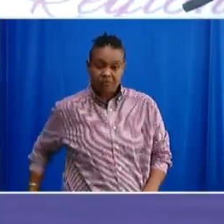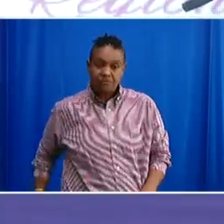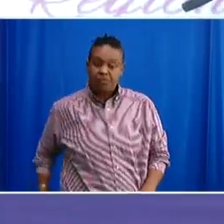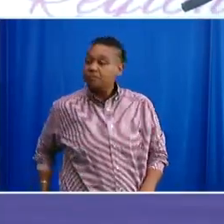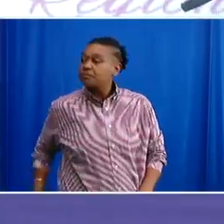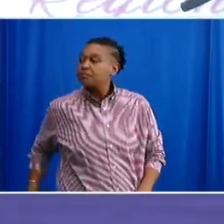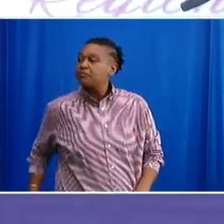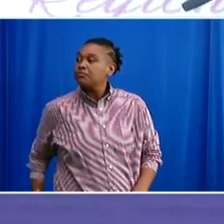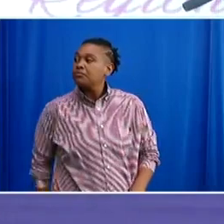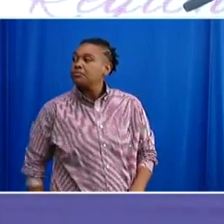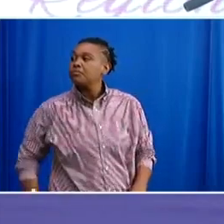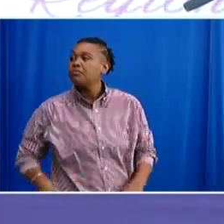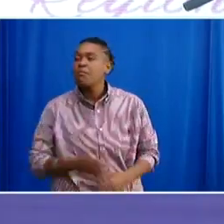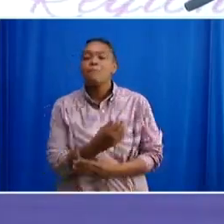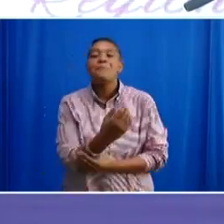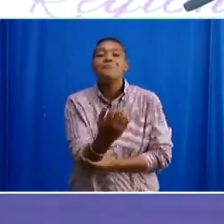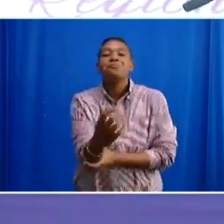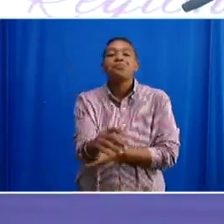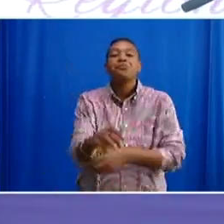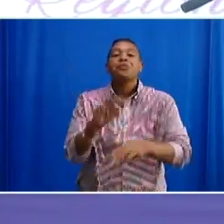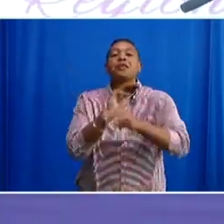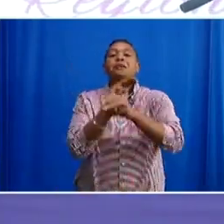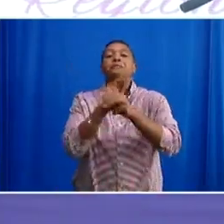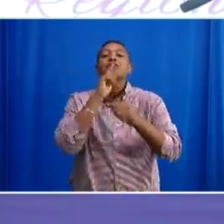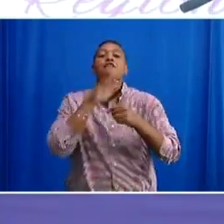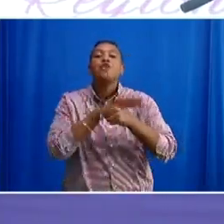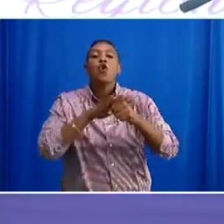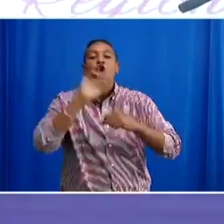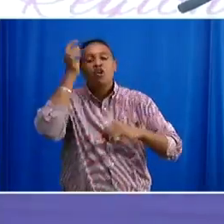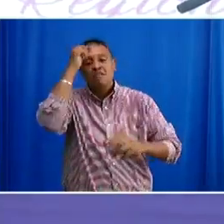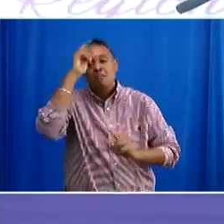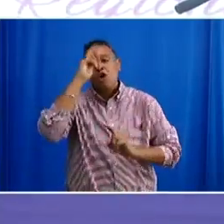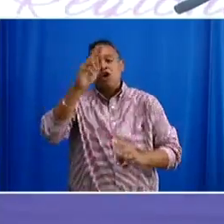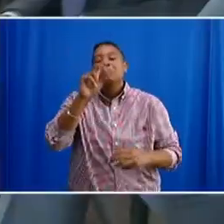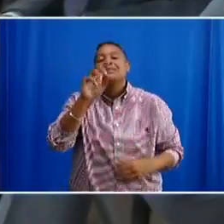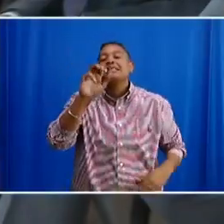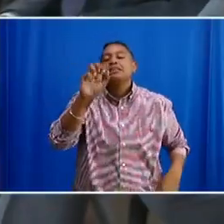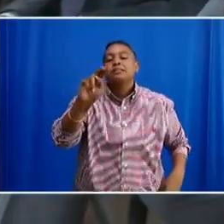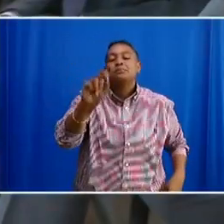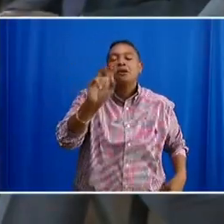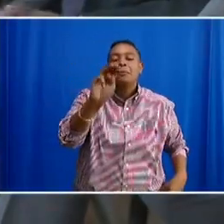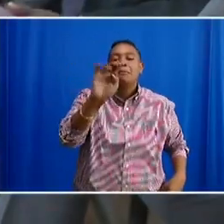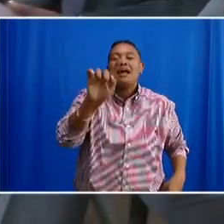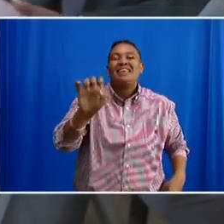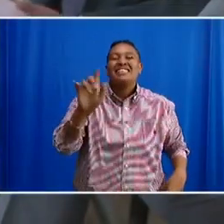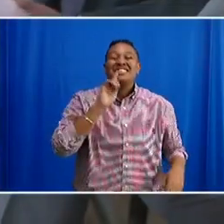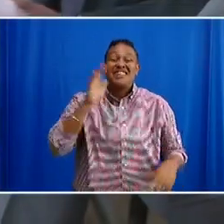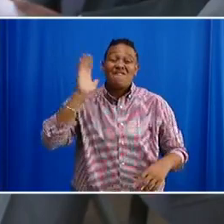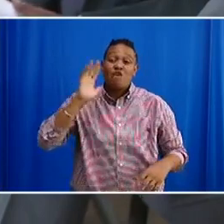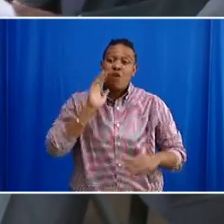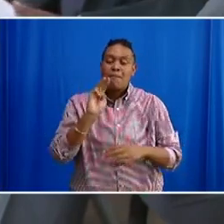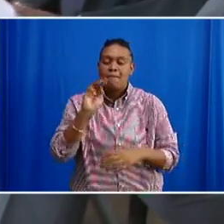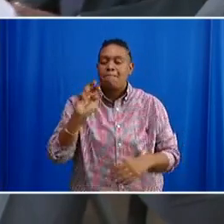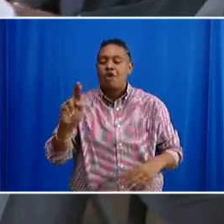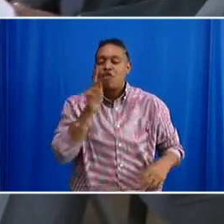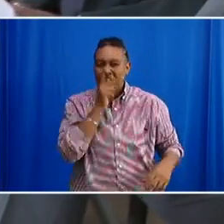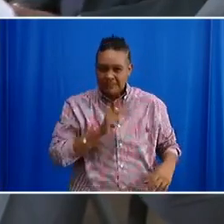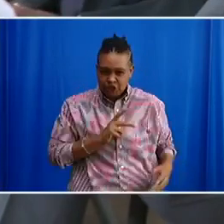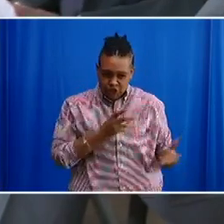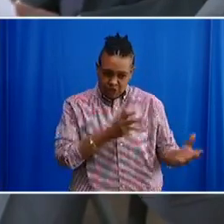Minister of Local Government, the Honorable Desmond Mackenzie, and a former Mayor of Kingston,